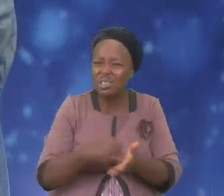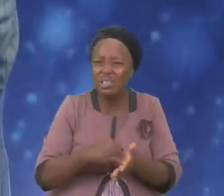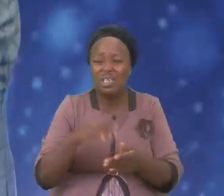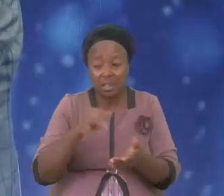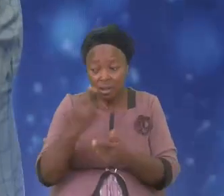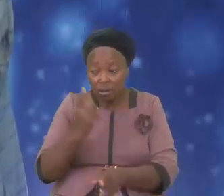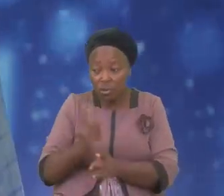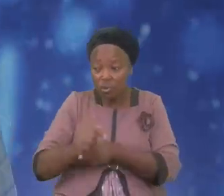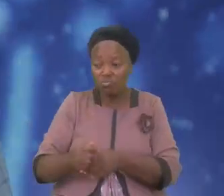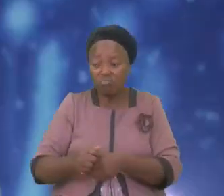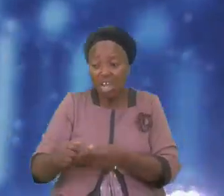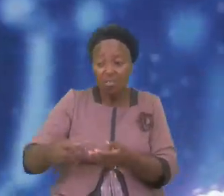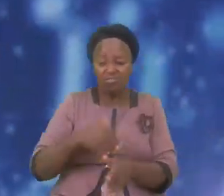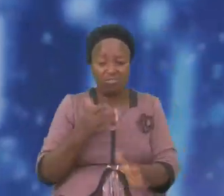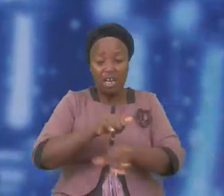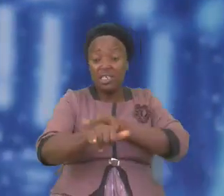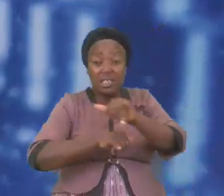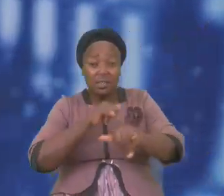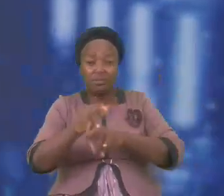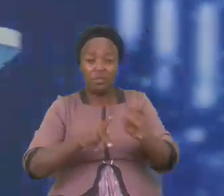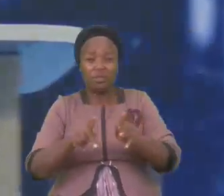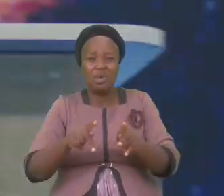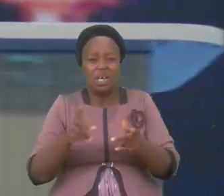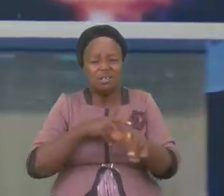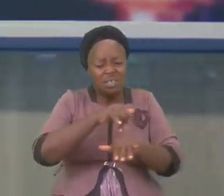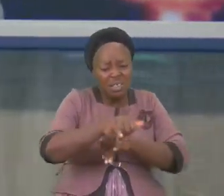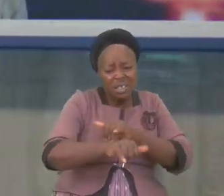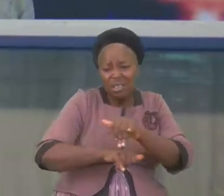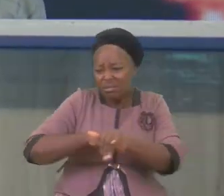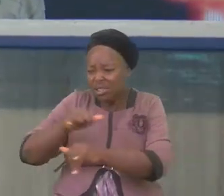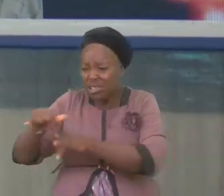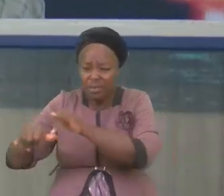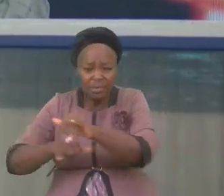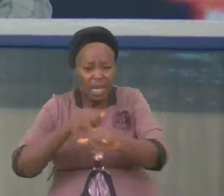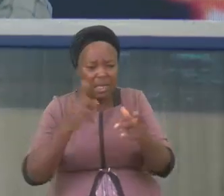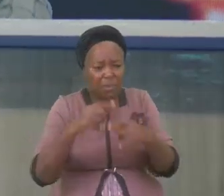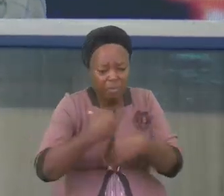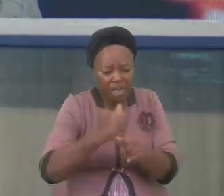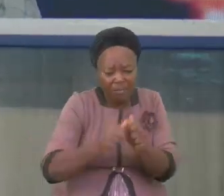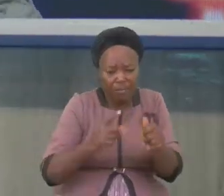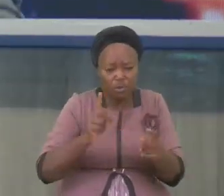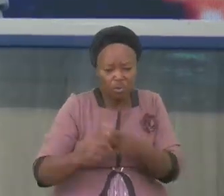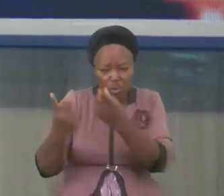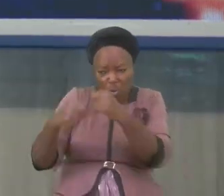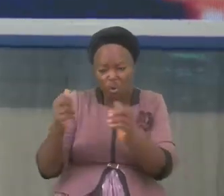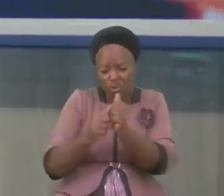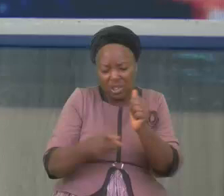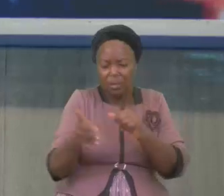degraded, everyone that flows along with the life of the Babylonians. Look